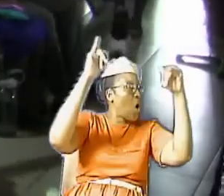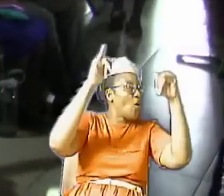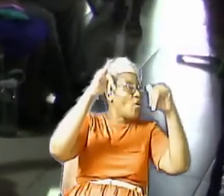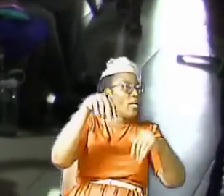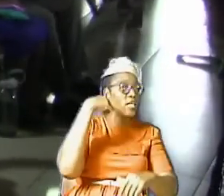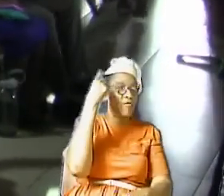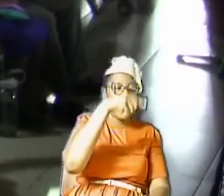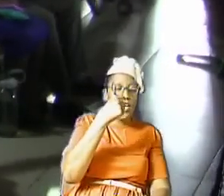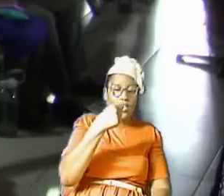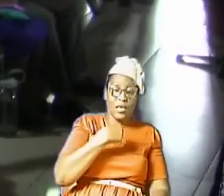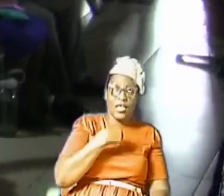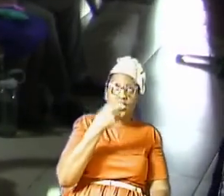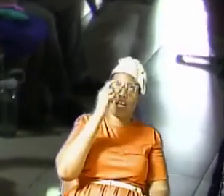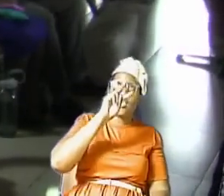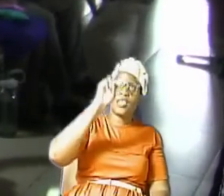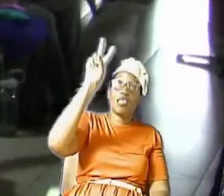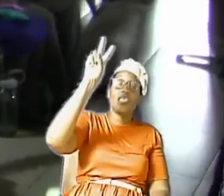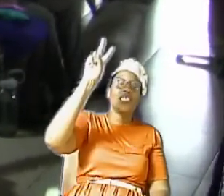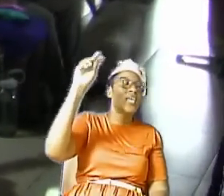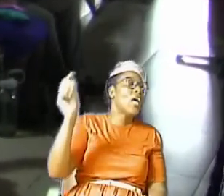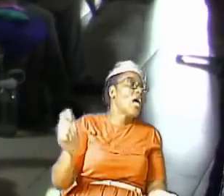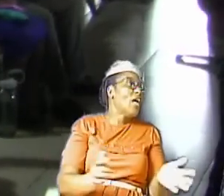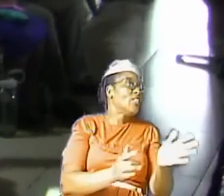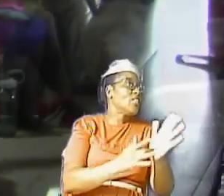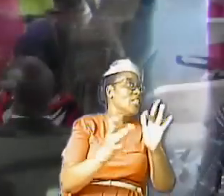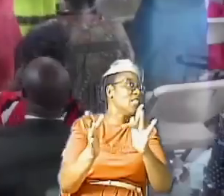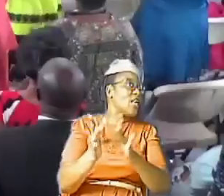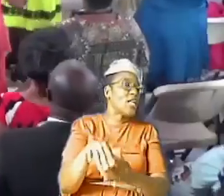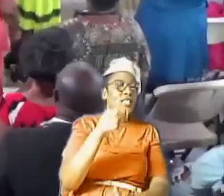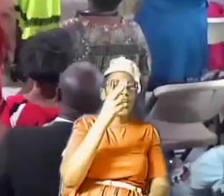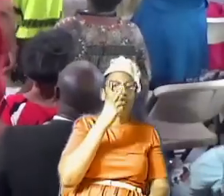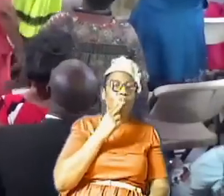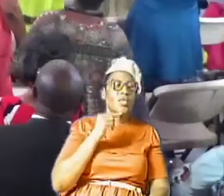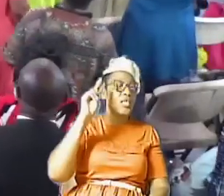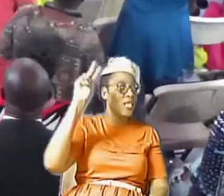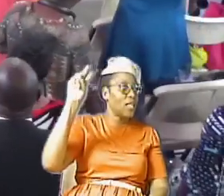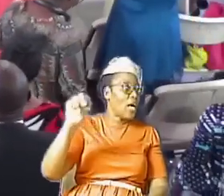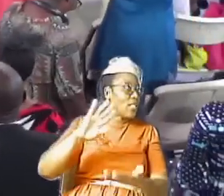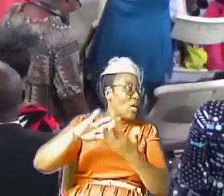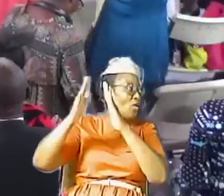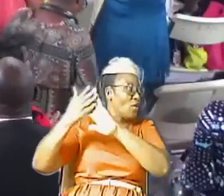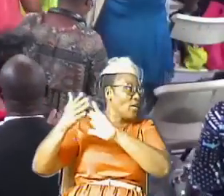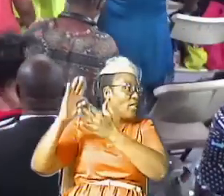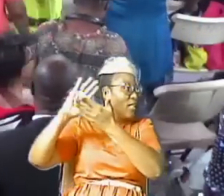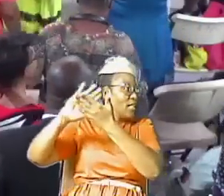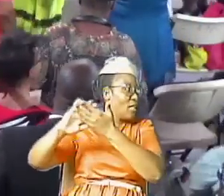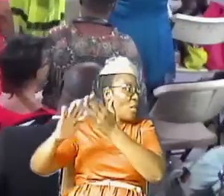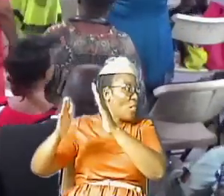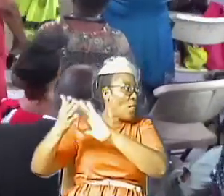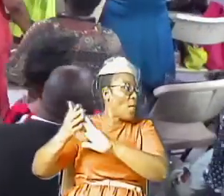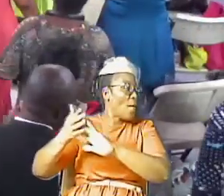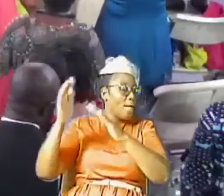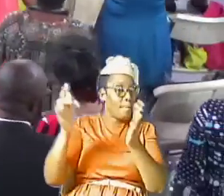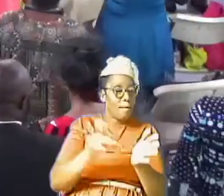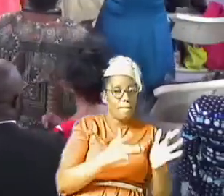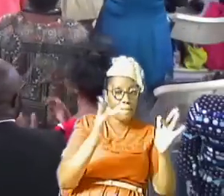Someday in glory, yes, I shall see Jesus, the sweet one memory.